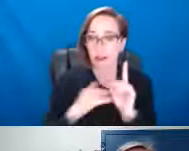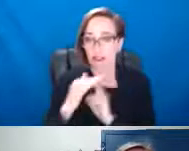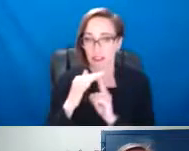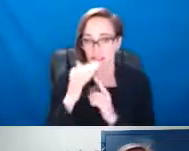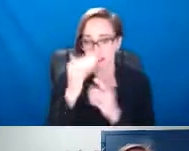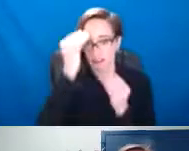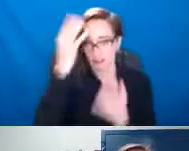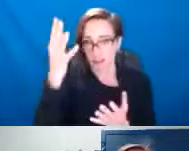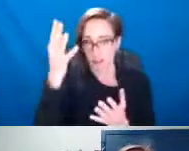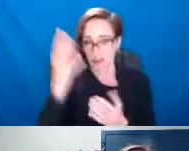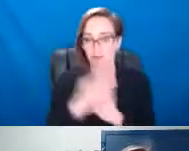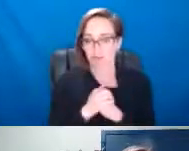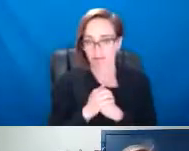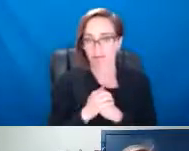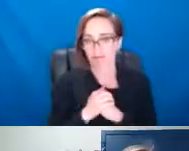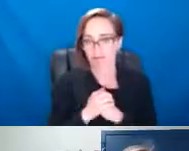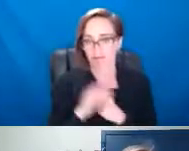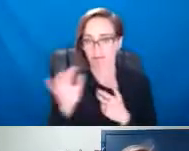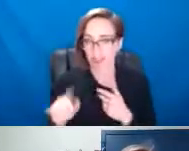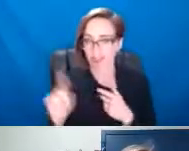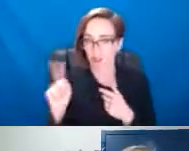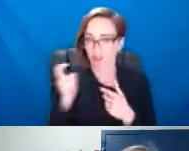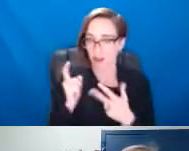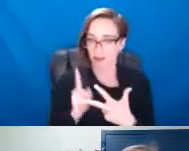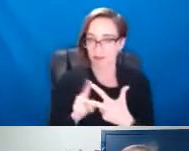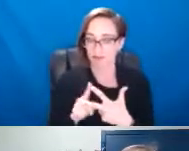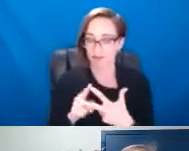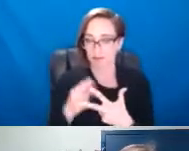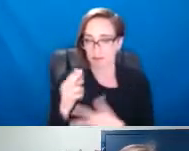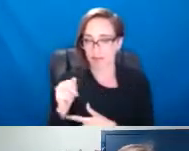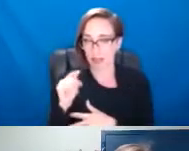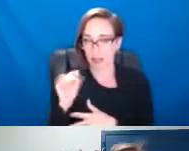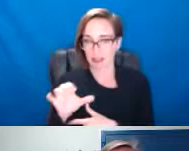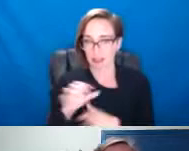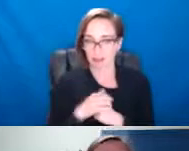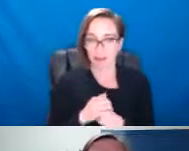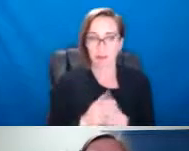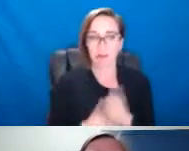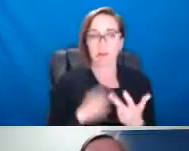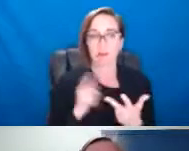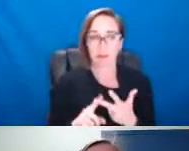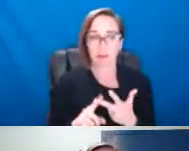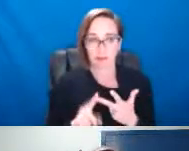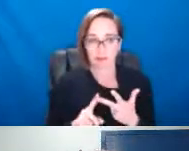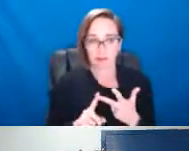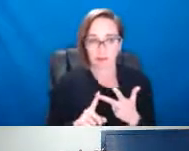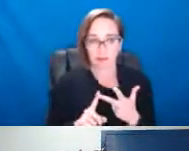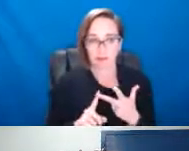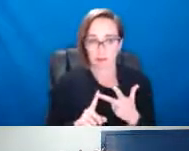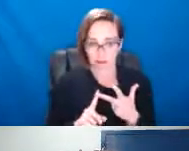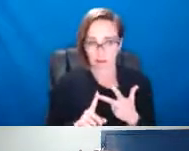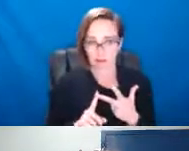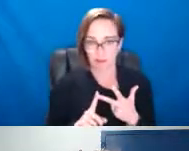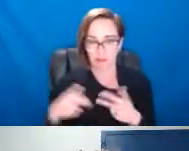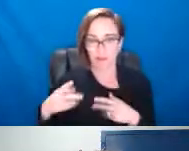information. So that's haptic communication. The next one that I'm talking about is